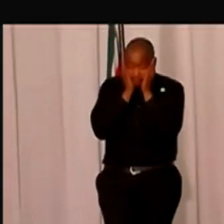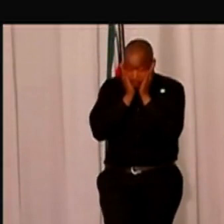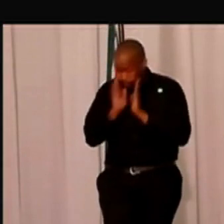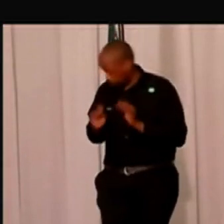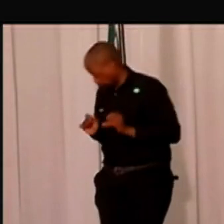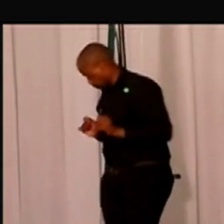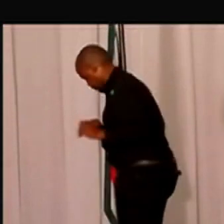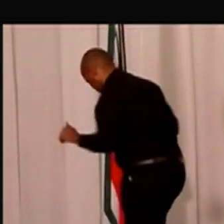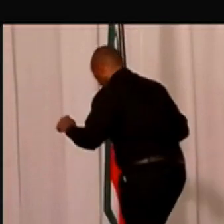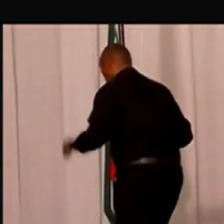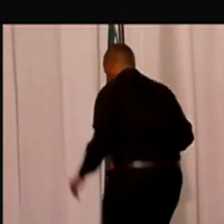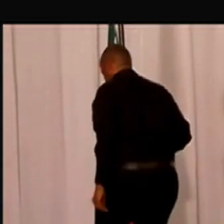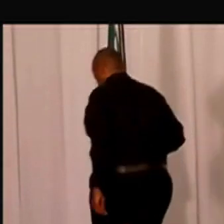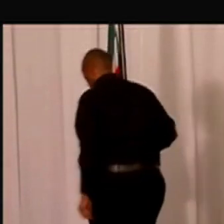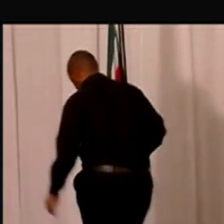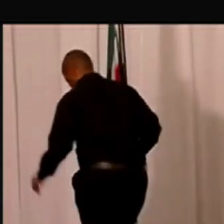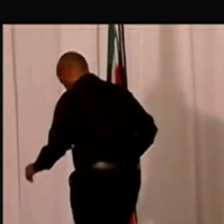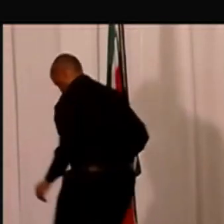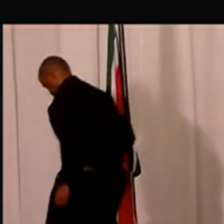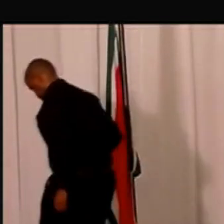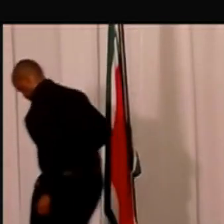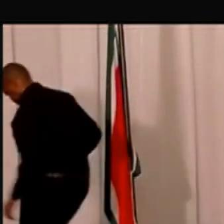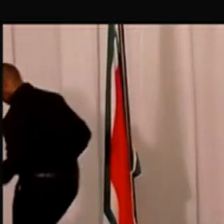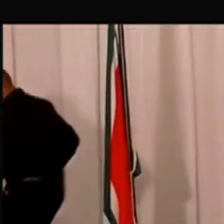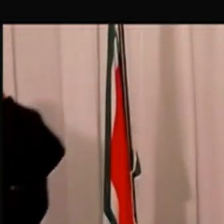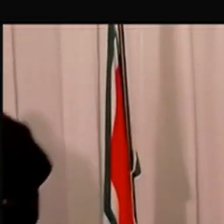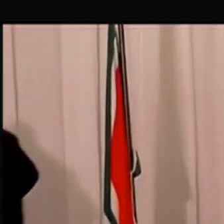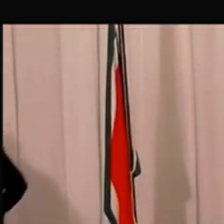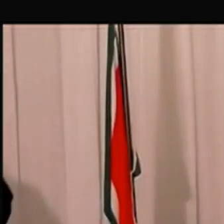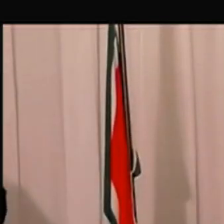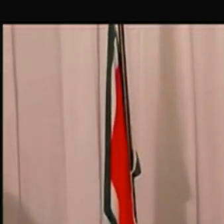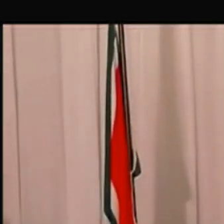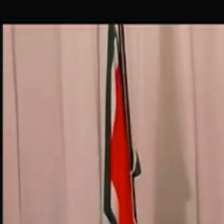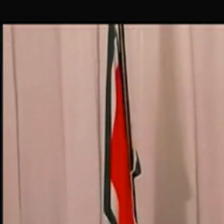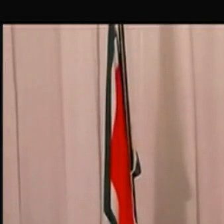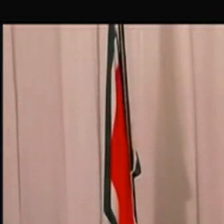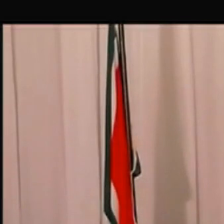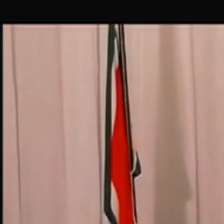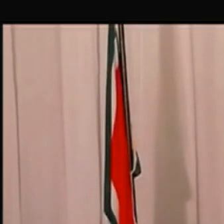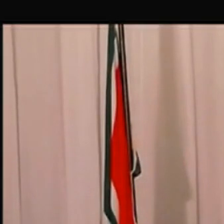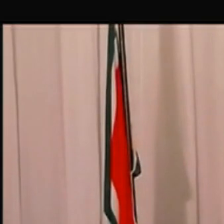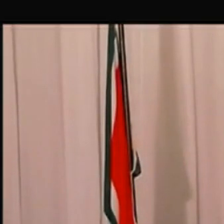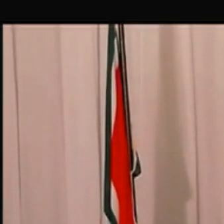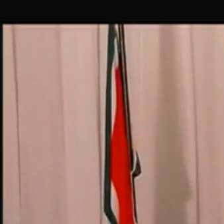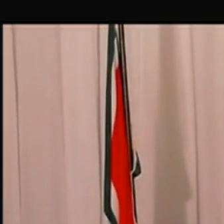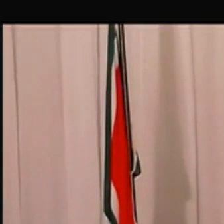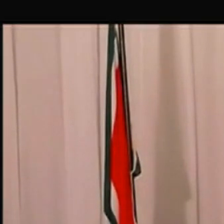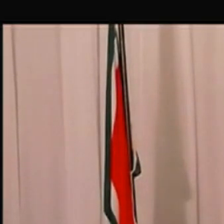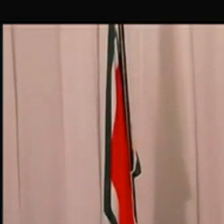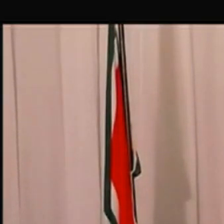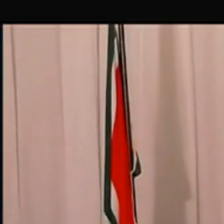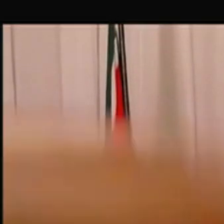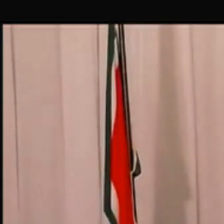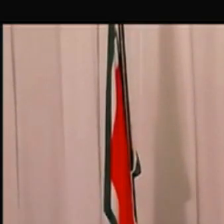input. Importantly, the minister highlighted the COVID-19 taxi